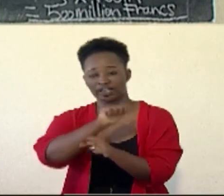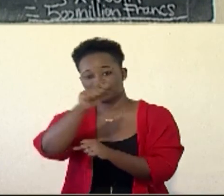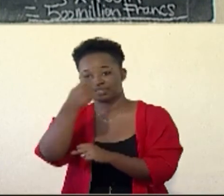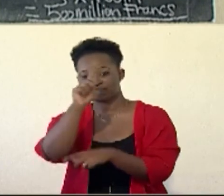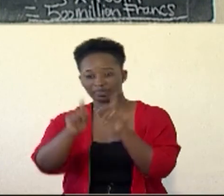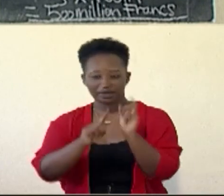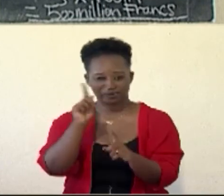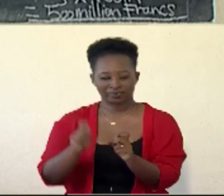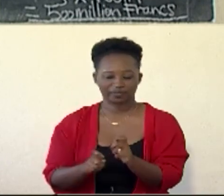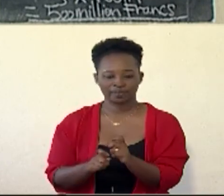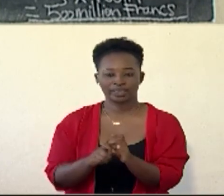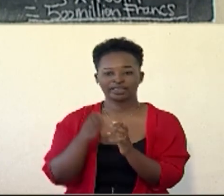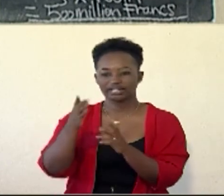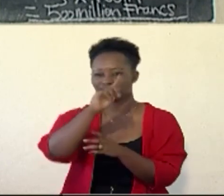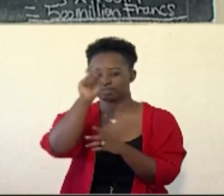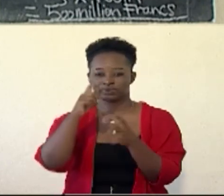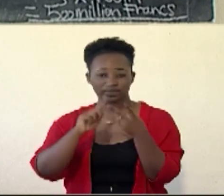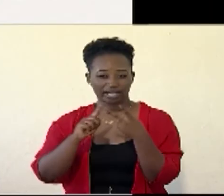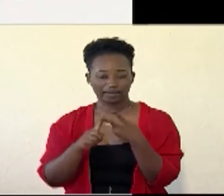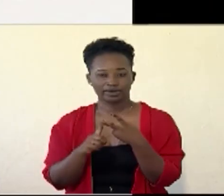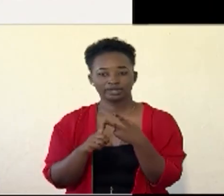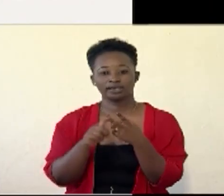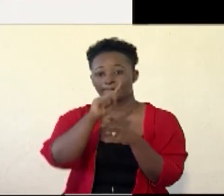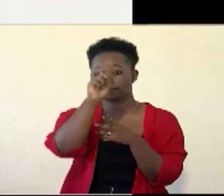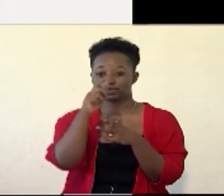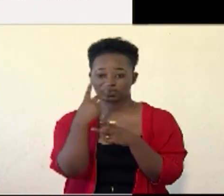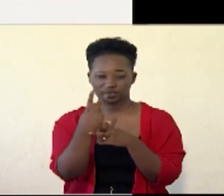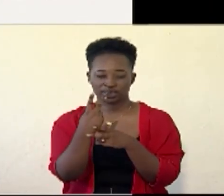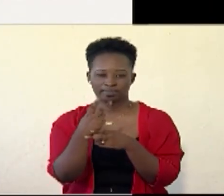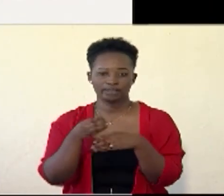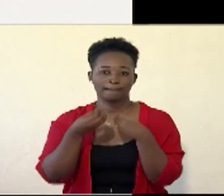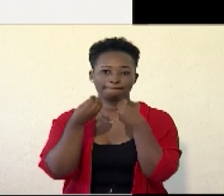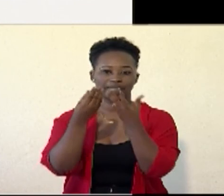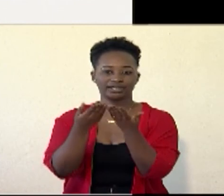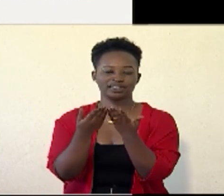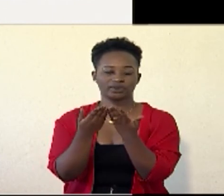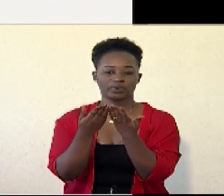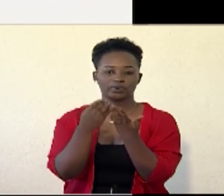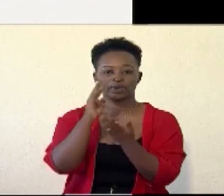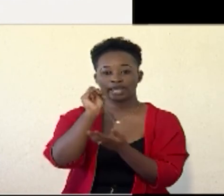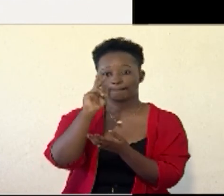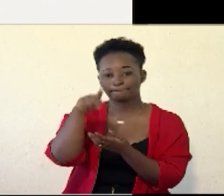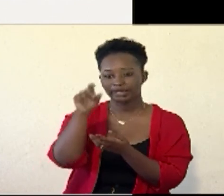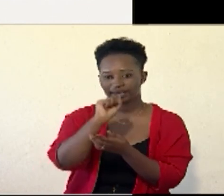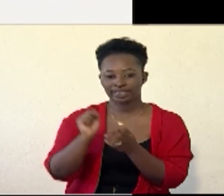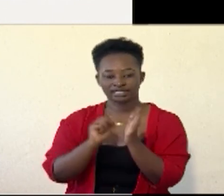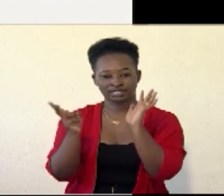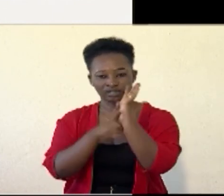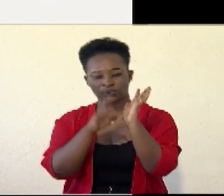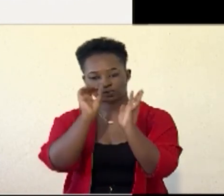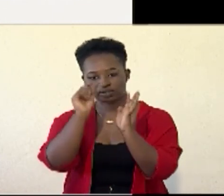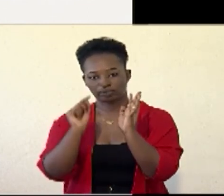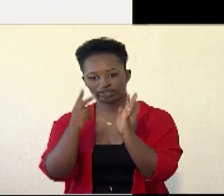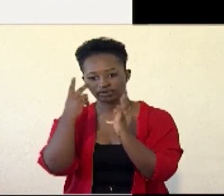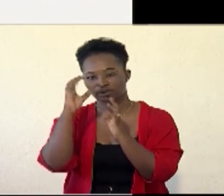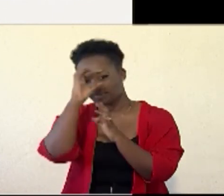questions. There is question 2. On question 2, given that MPS is 0.2,